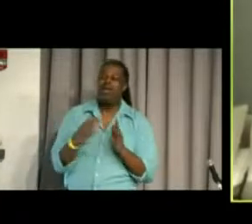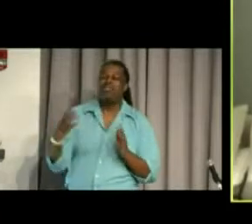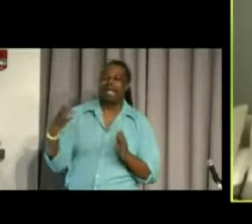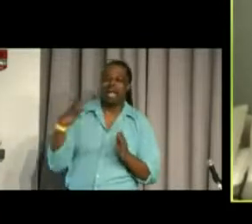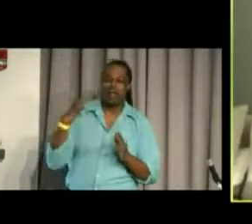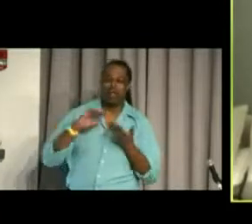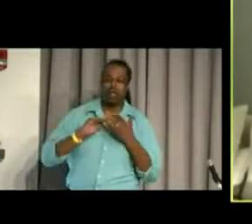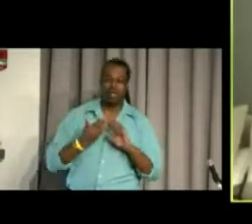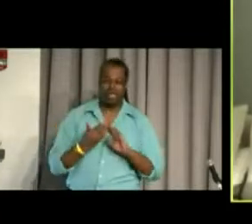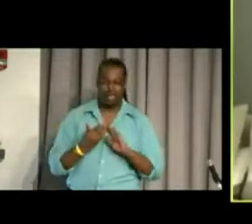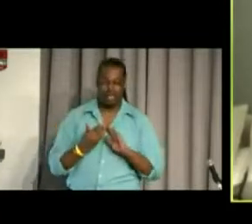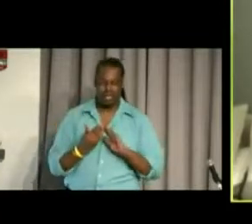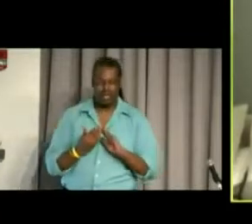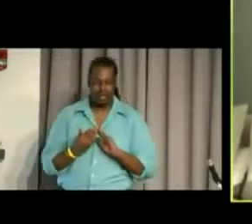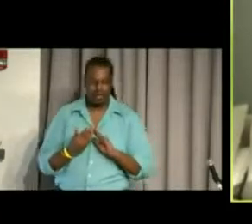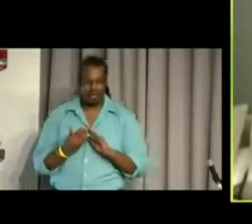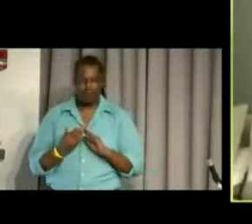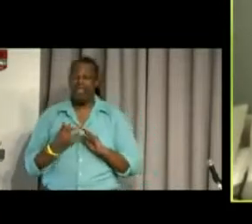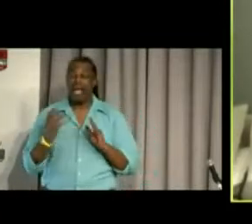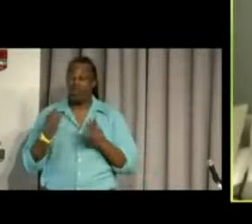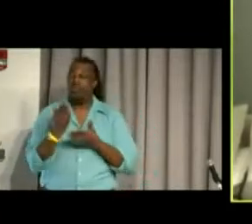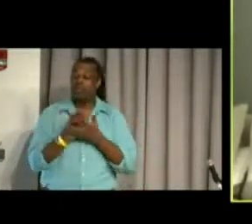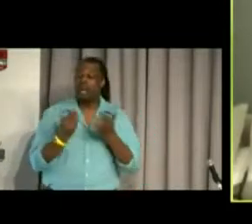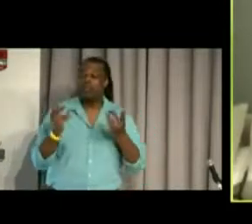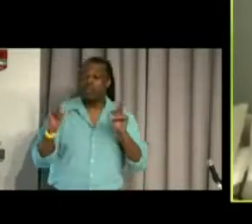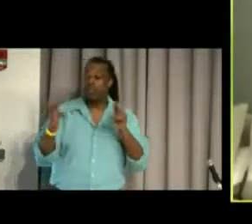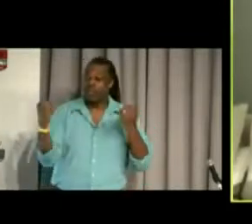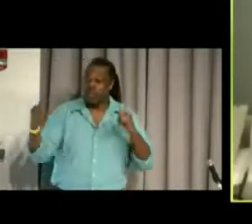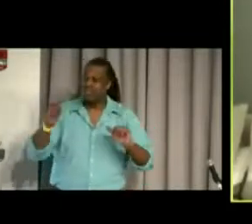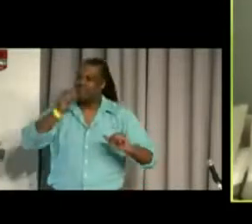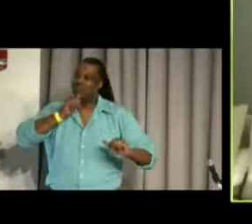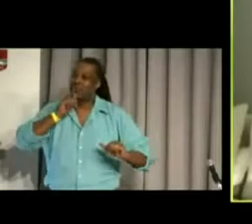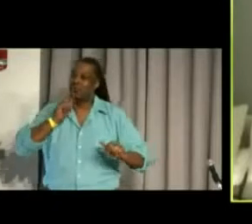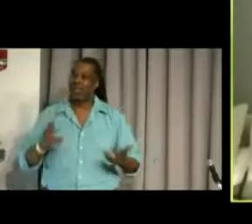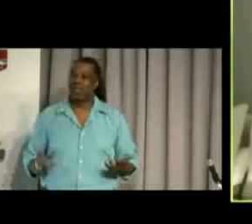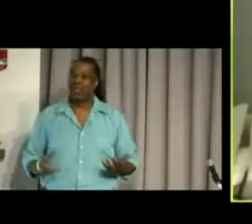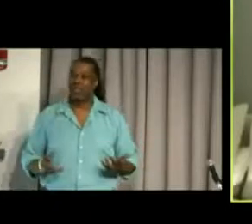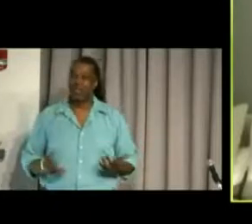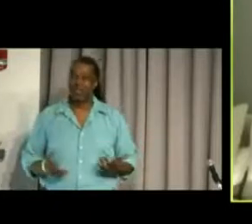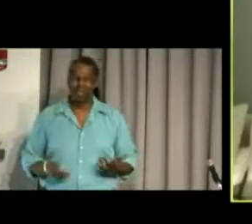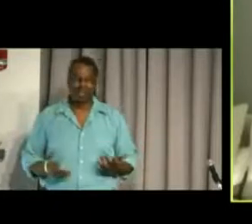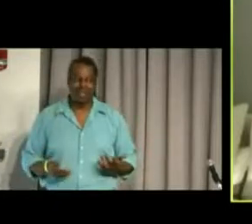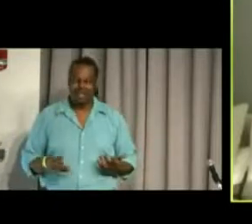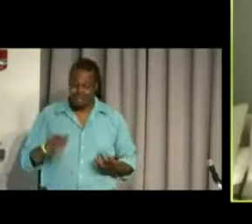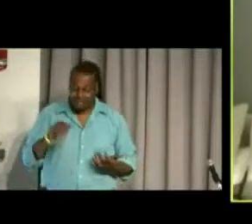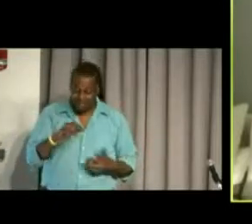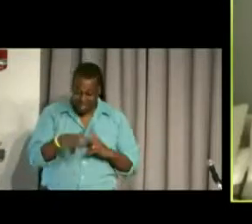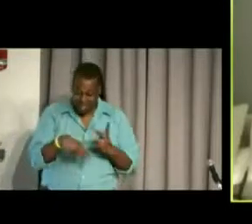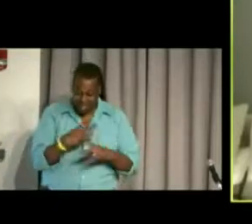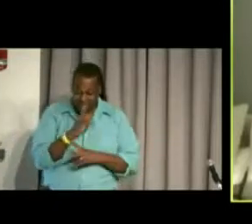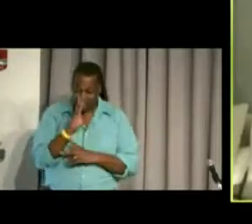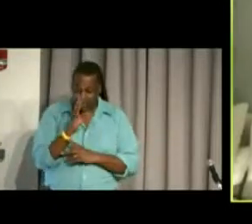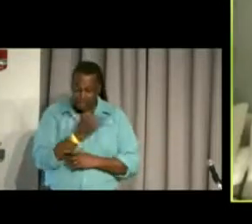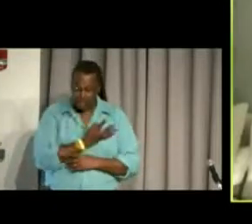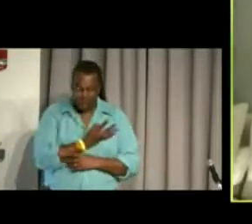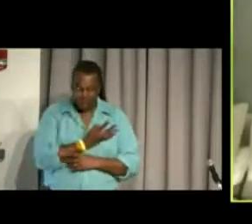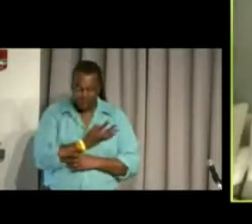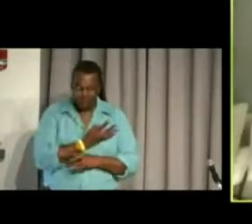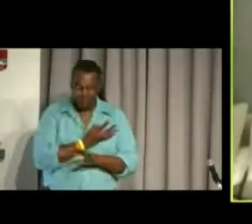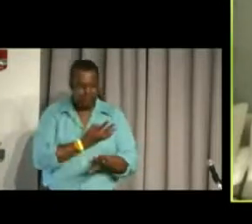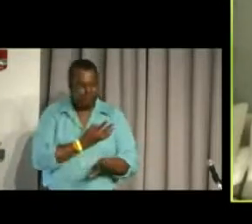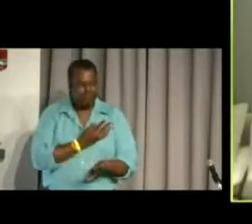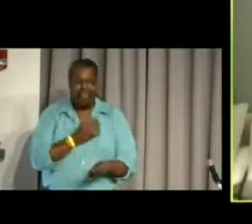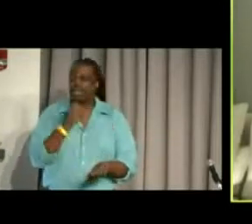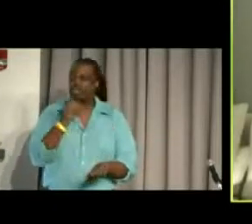And many rural communities were still suffering as well. And so this neglect was not a neglect that